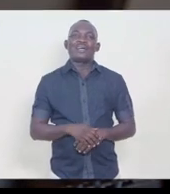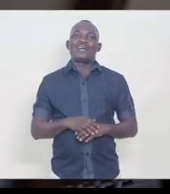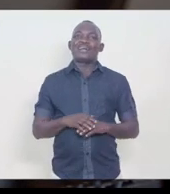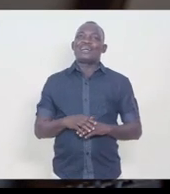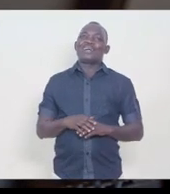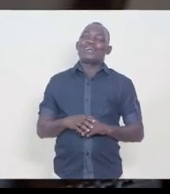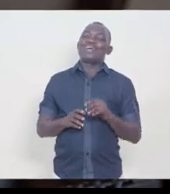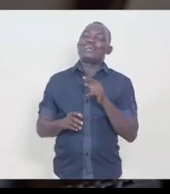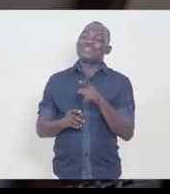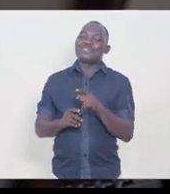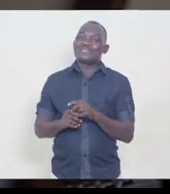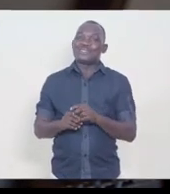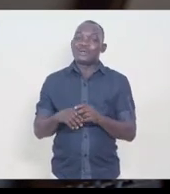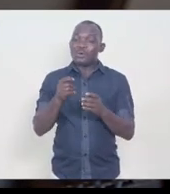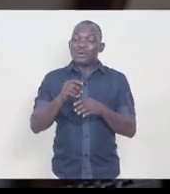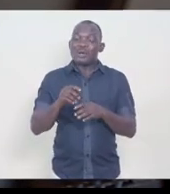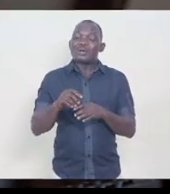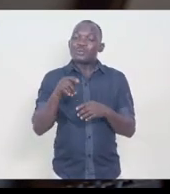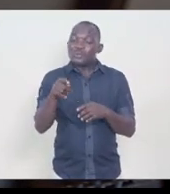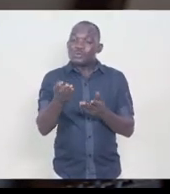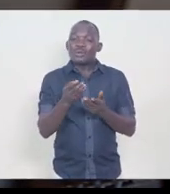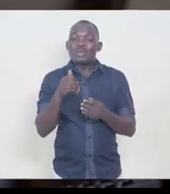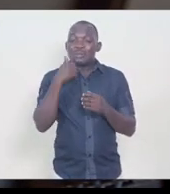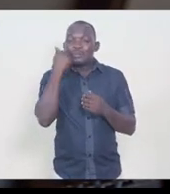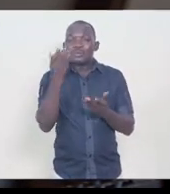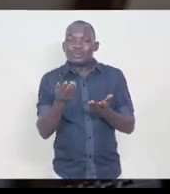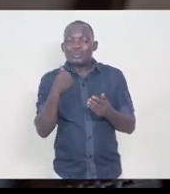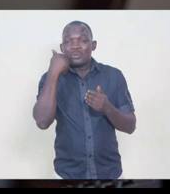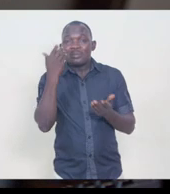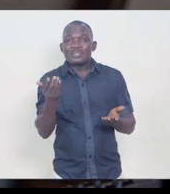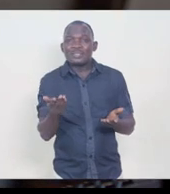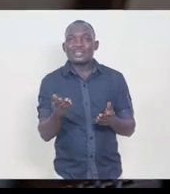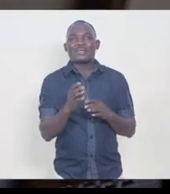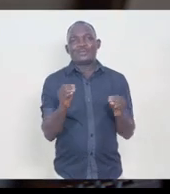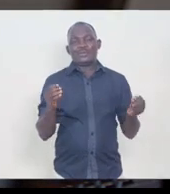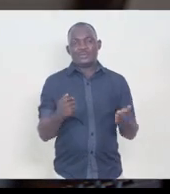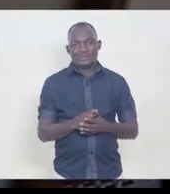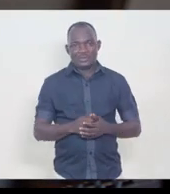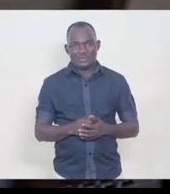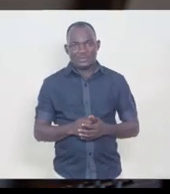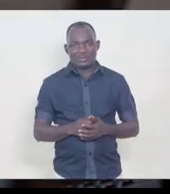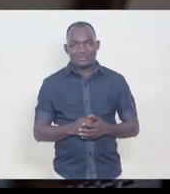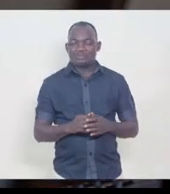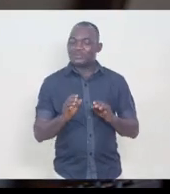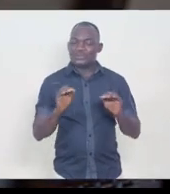You want to practice prostitution? I was talking about armed robbery. Both of which should be demeaning to